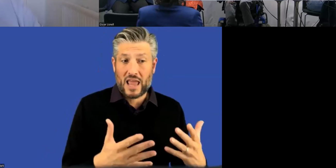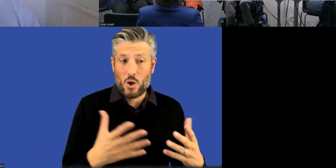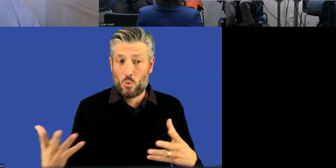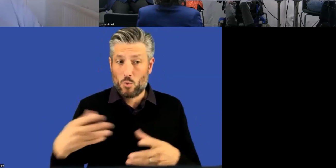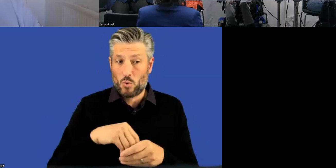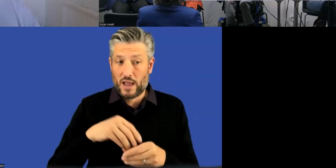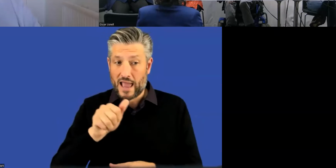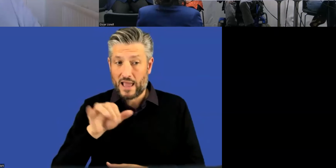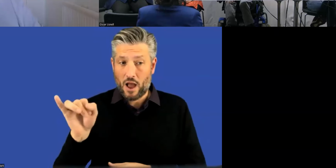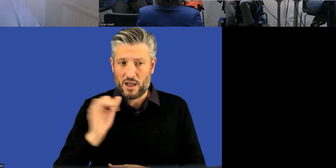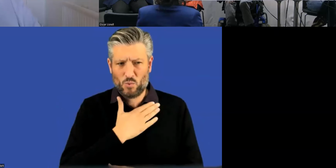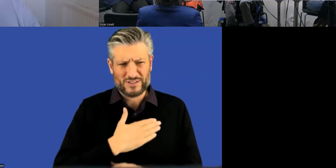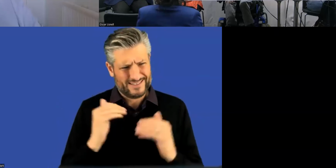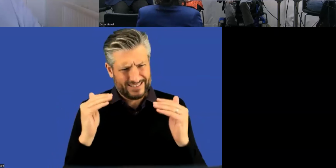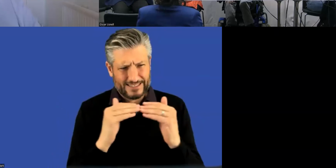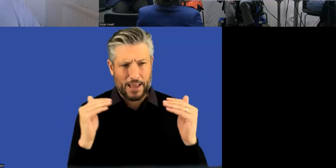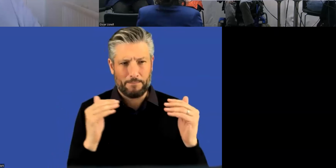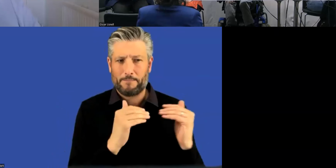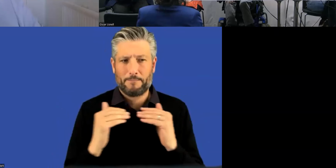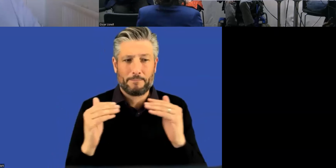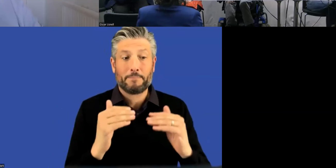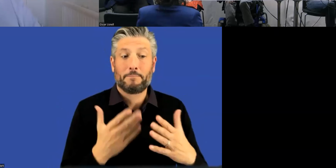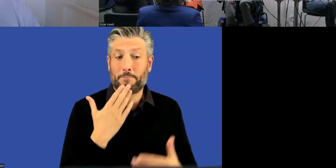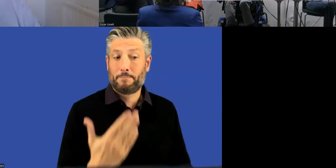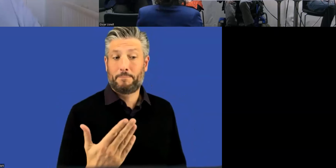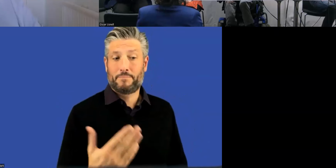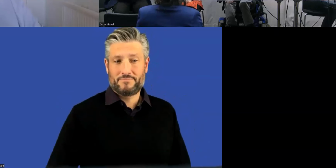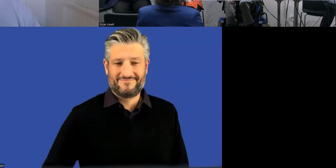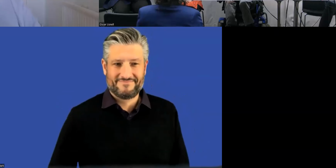those experiences. Thank you. Let's hand over to Thomas.